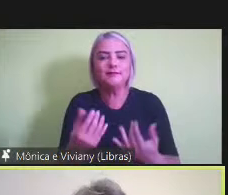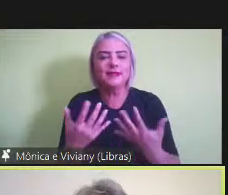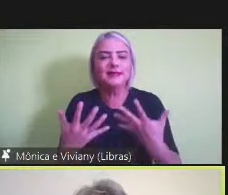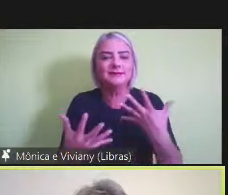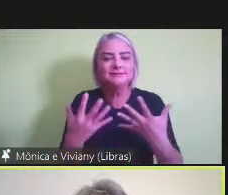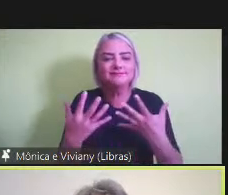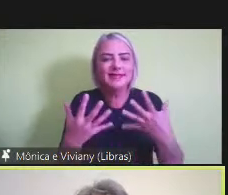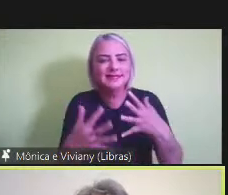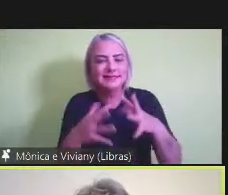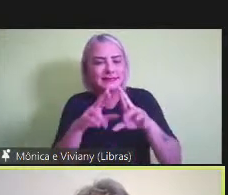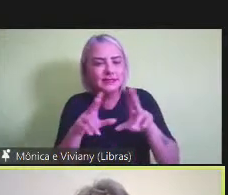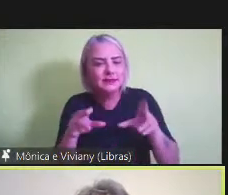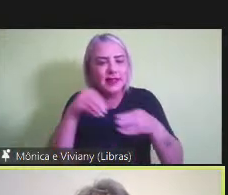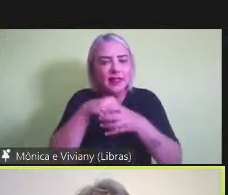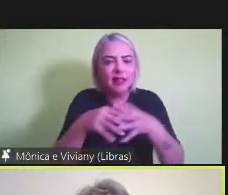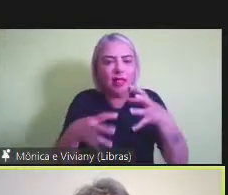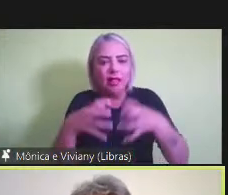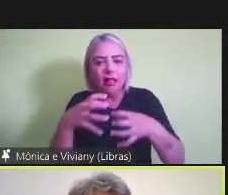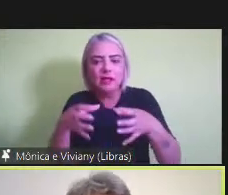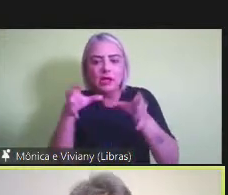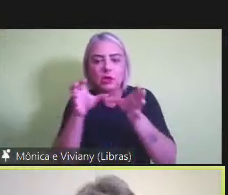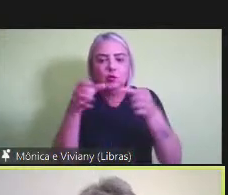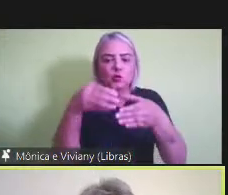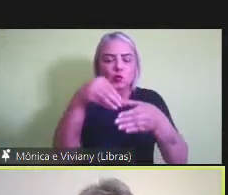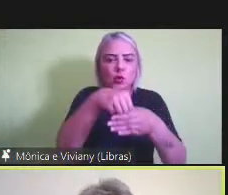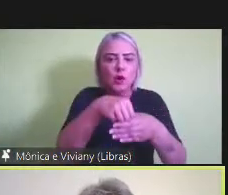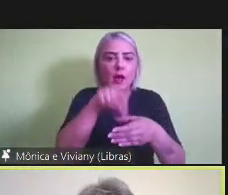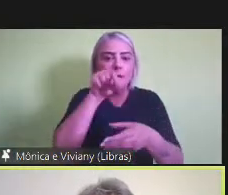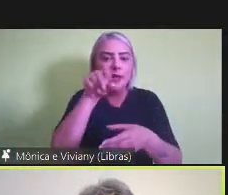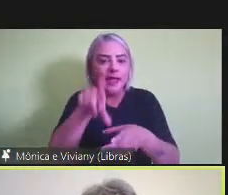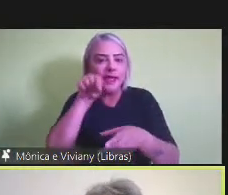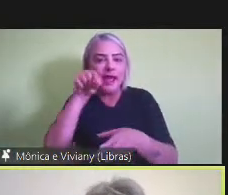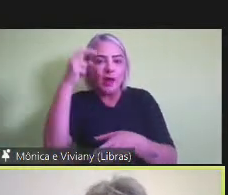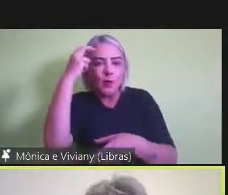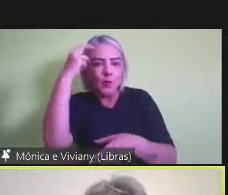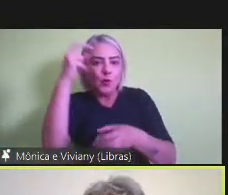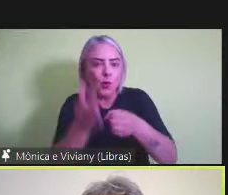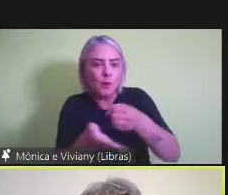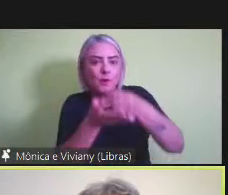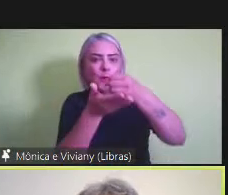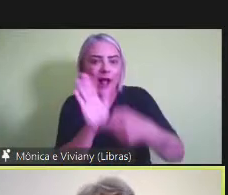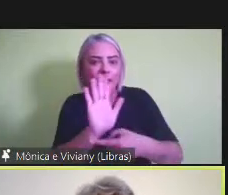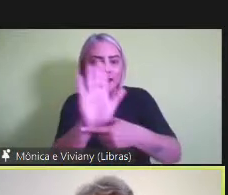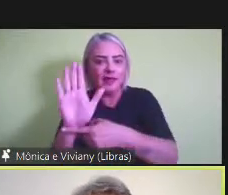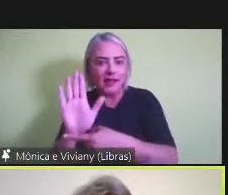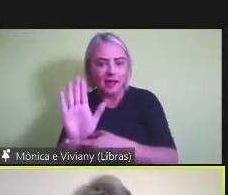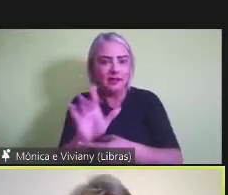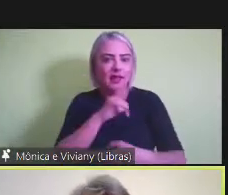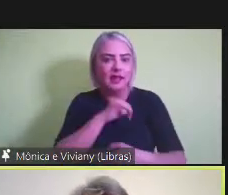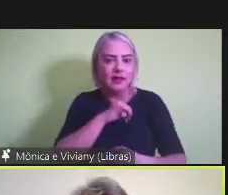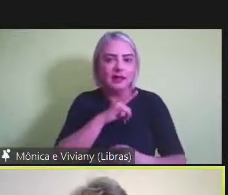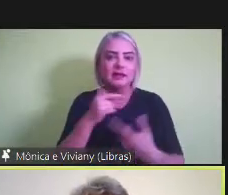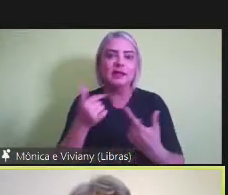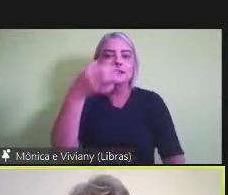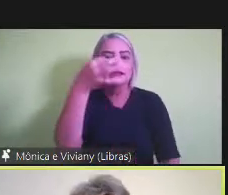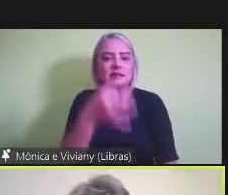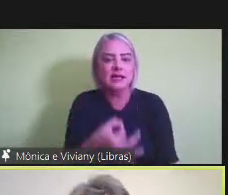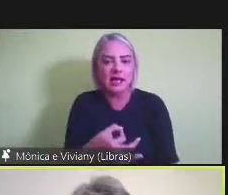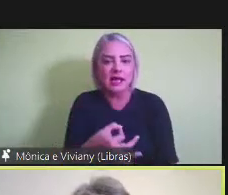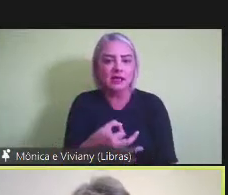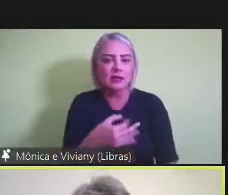one. So you shouldn't fight with the differences between these two groups. We should